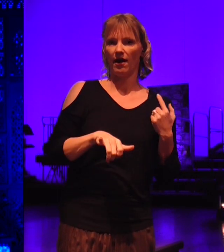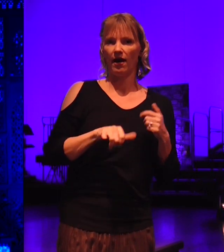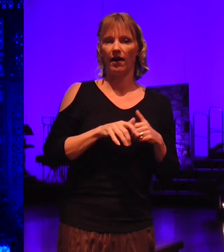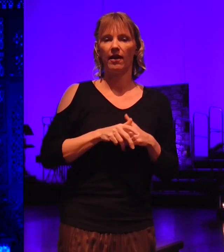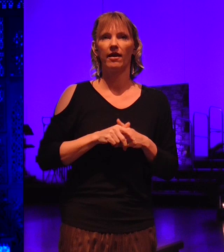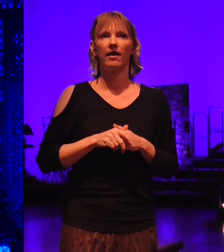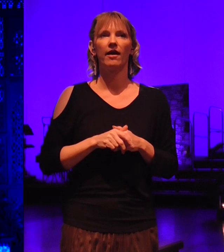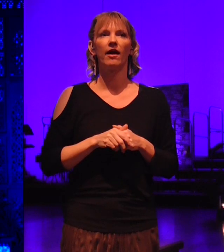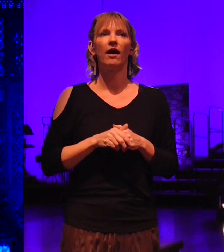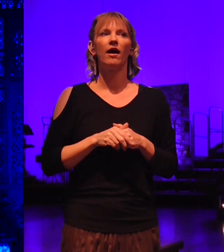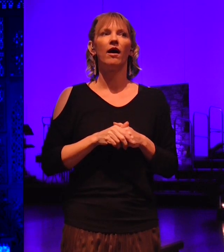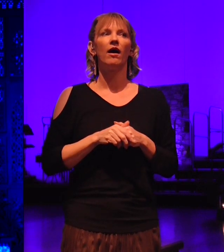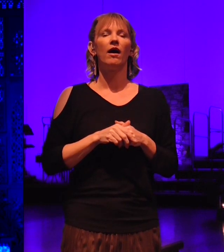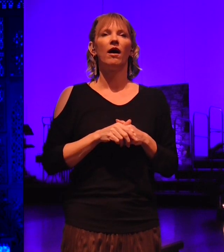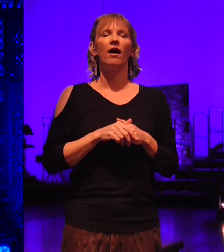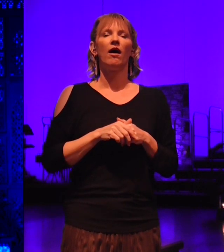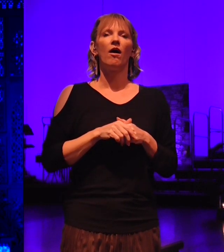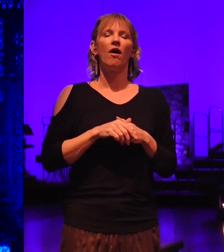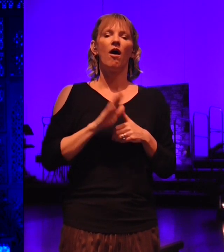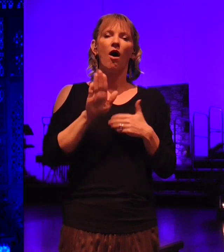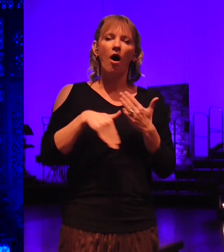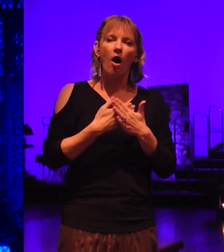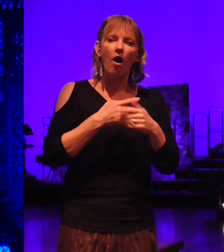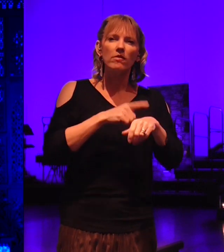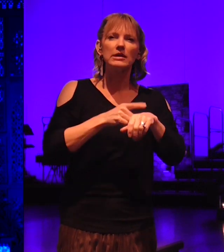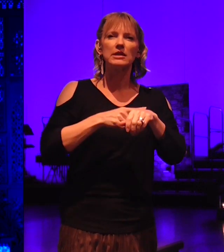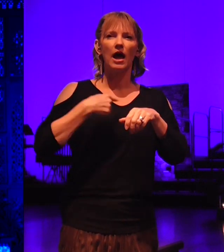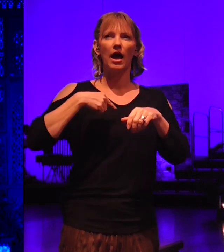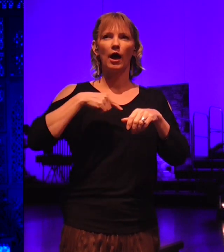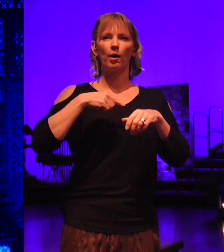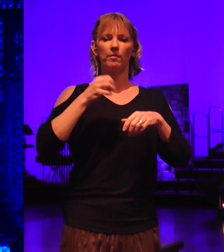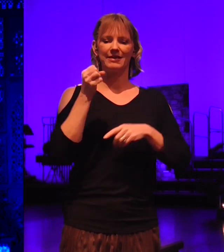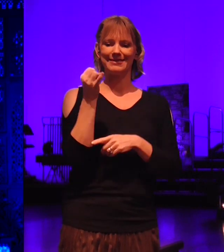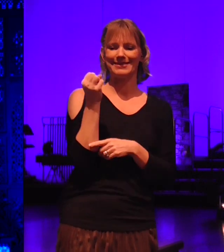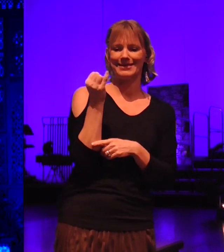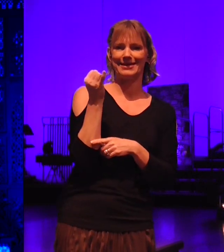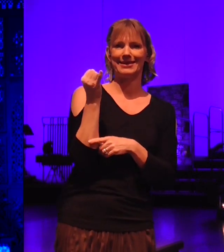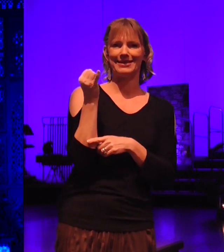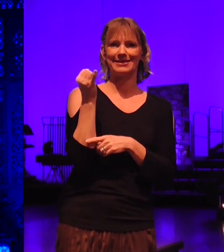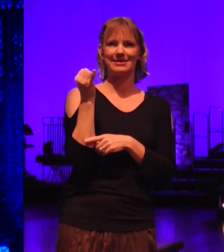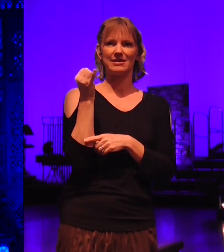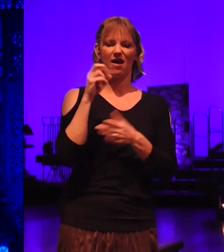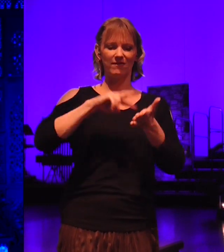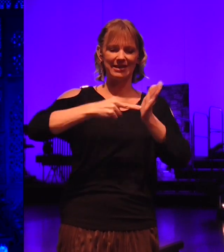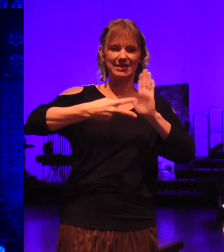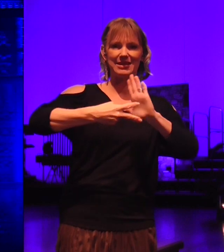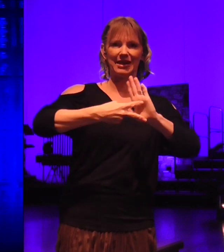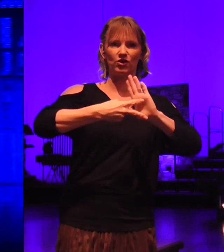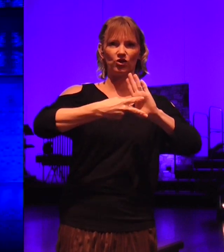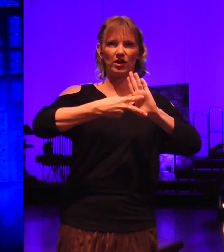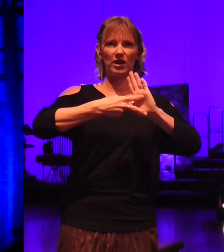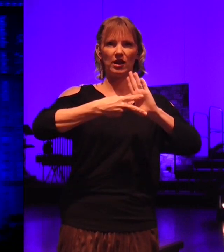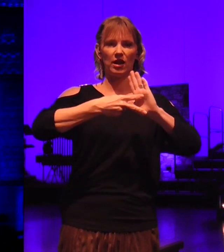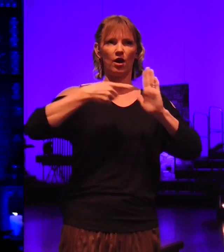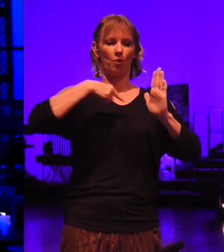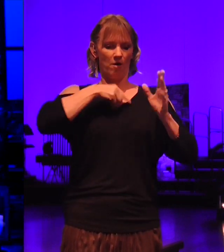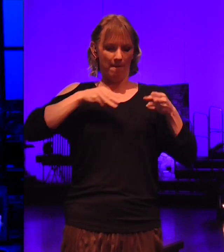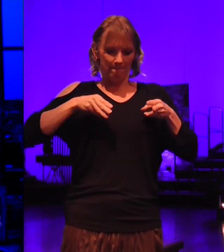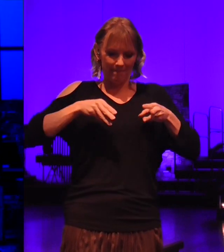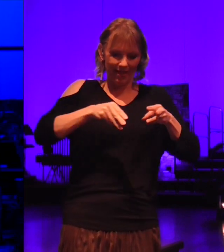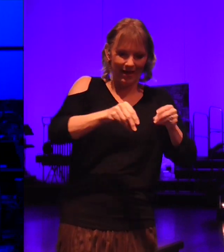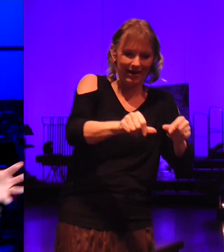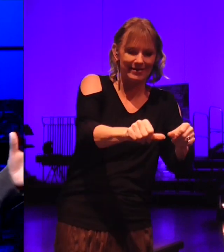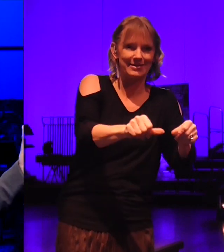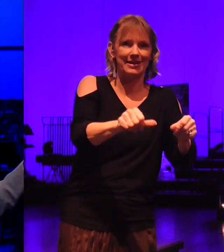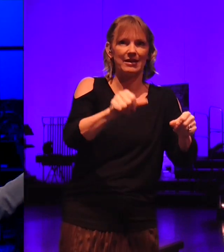All the time, we are planting seeds of intention into a creative mind,